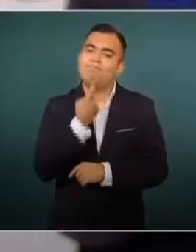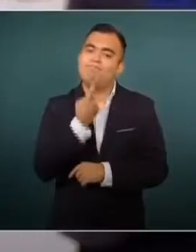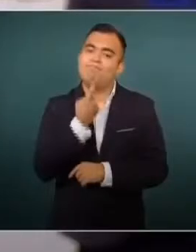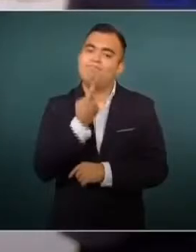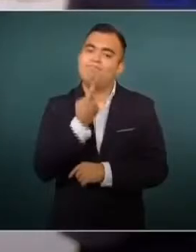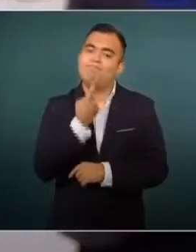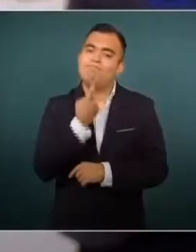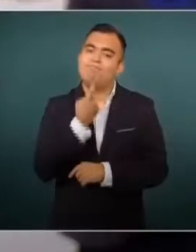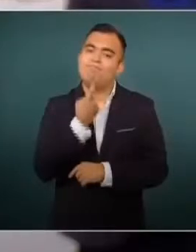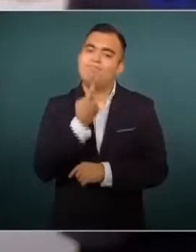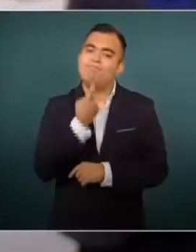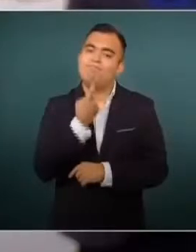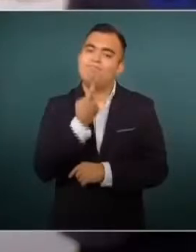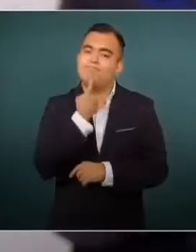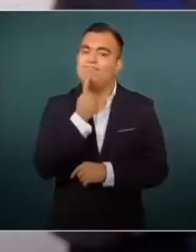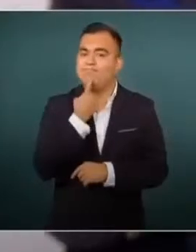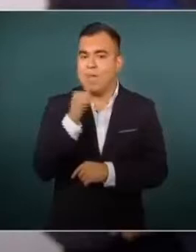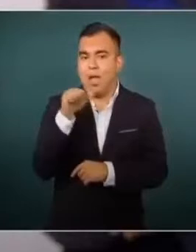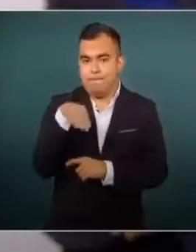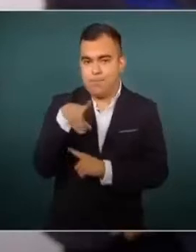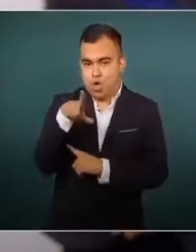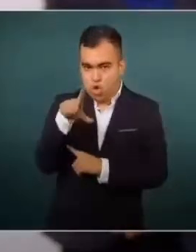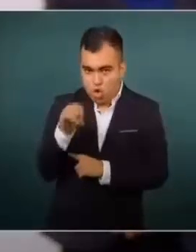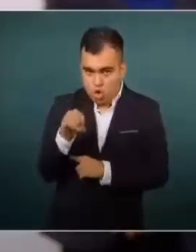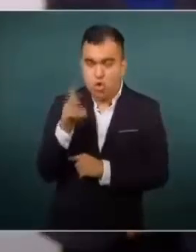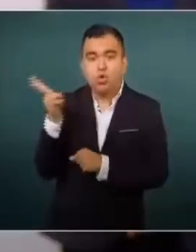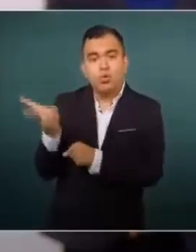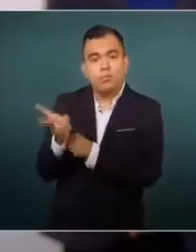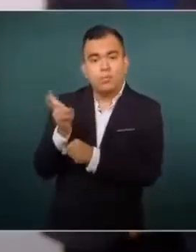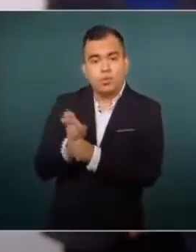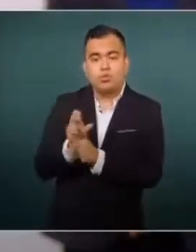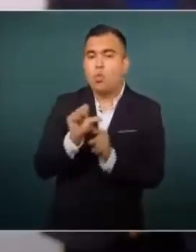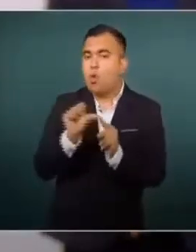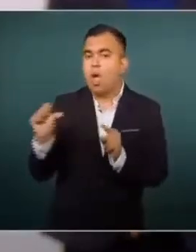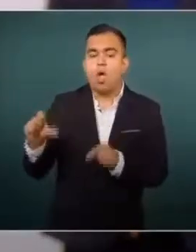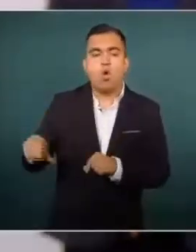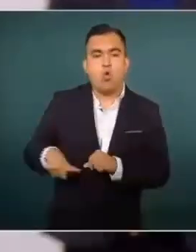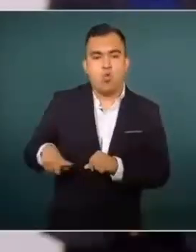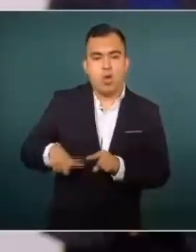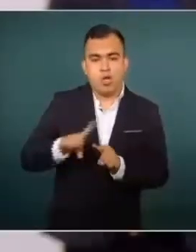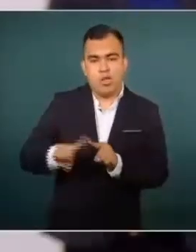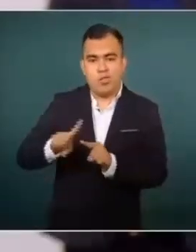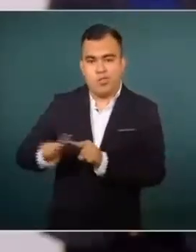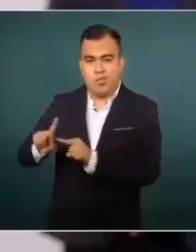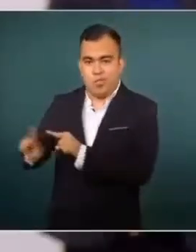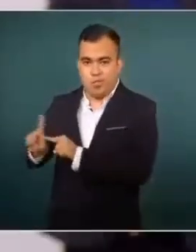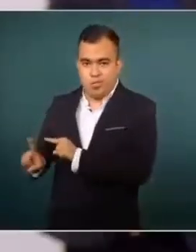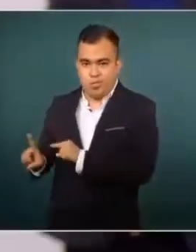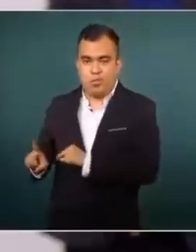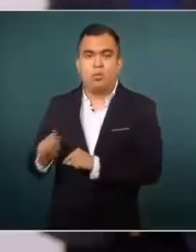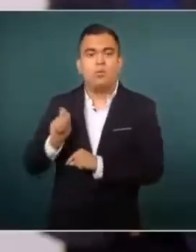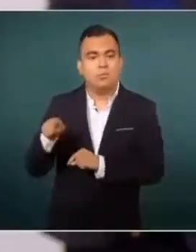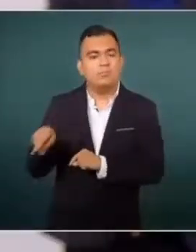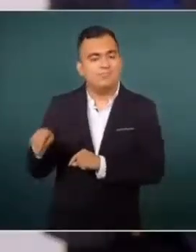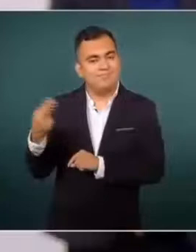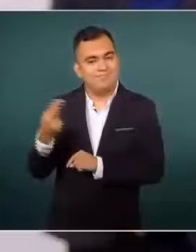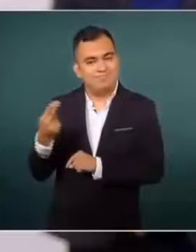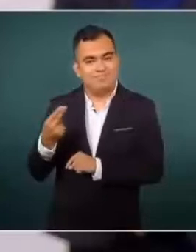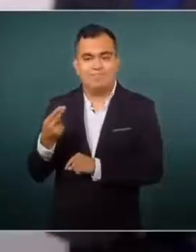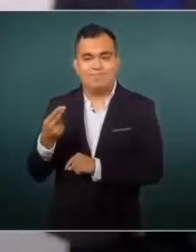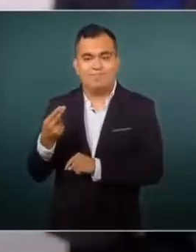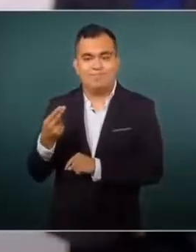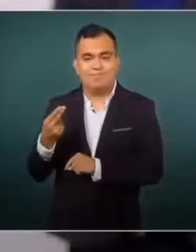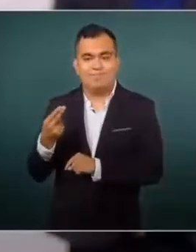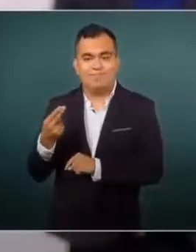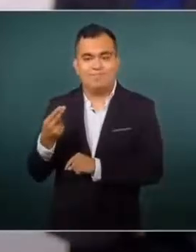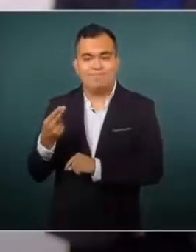President Andrés Manuel López Obrador invitó a gobernadores a tener un mayor control con las finanzas de los